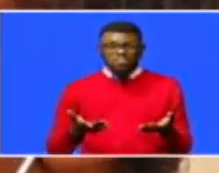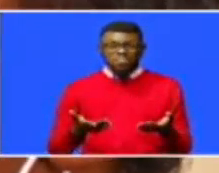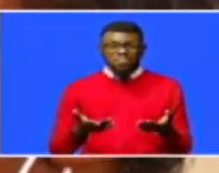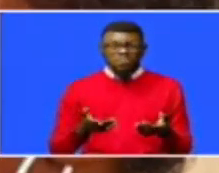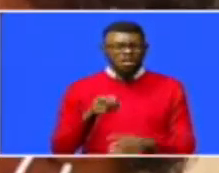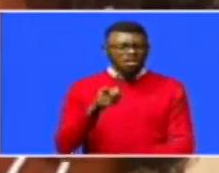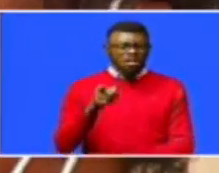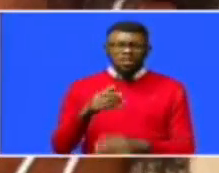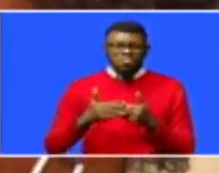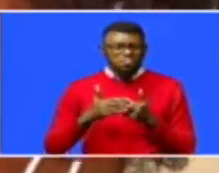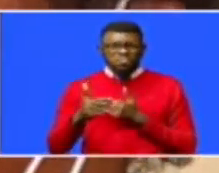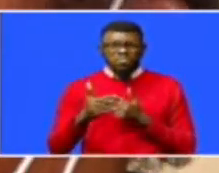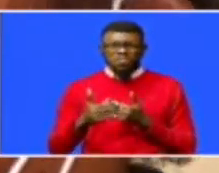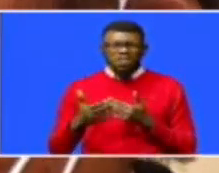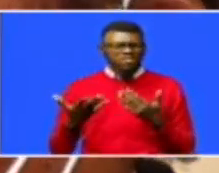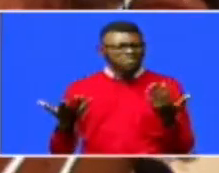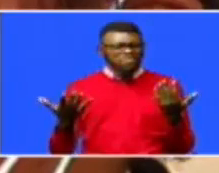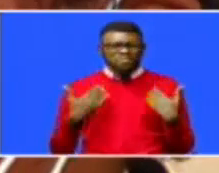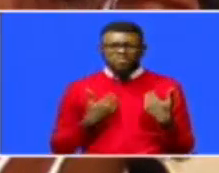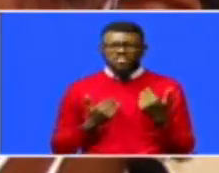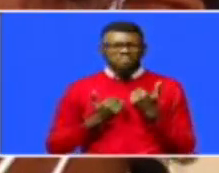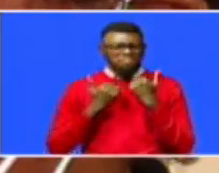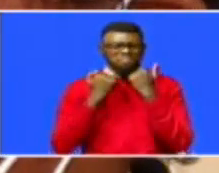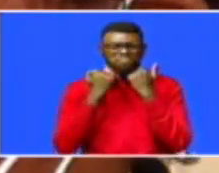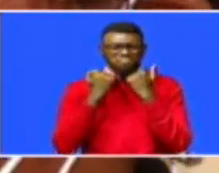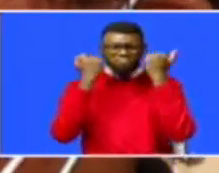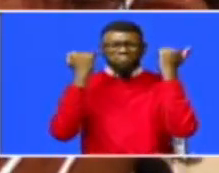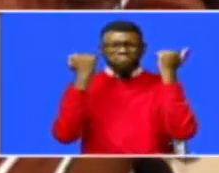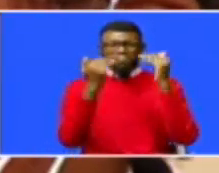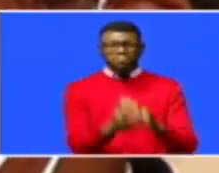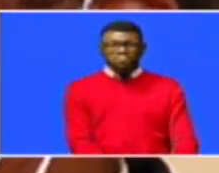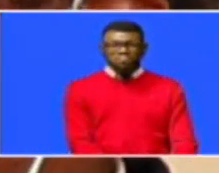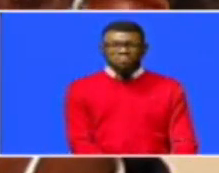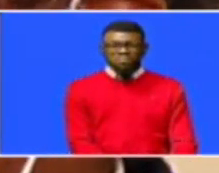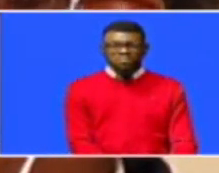what that results into is just disruption. It does not really go down to